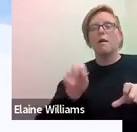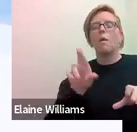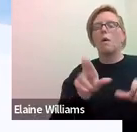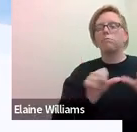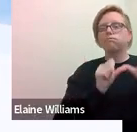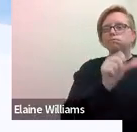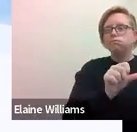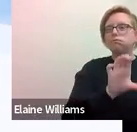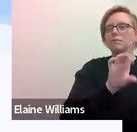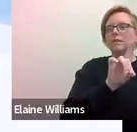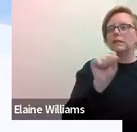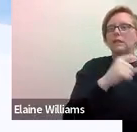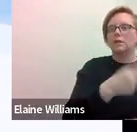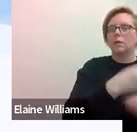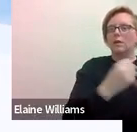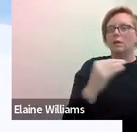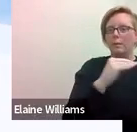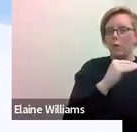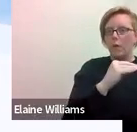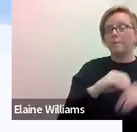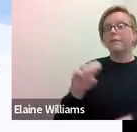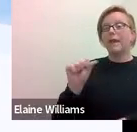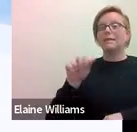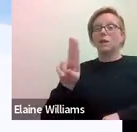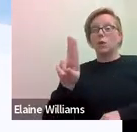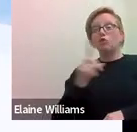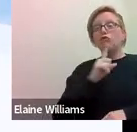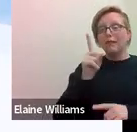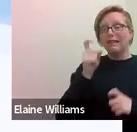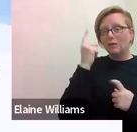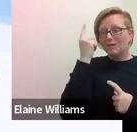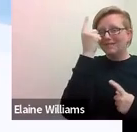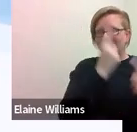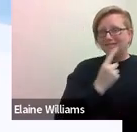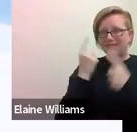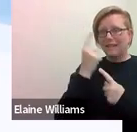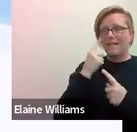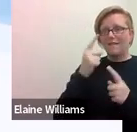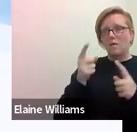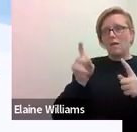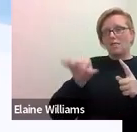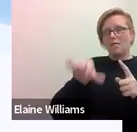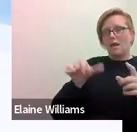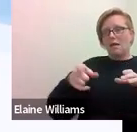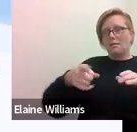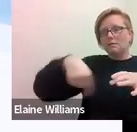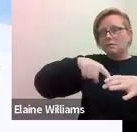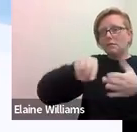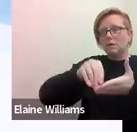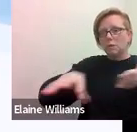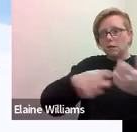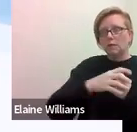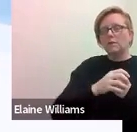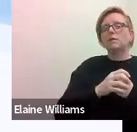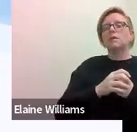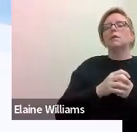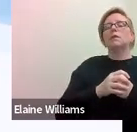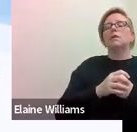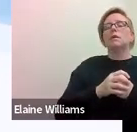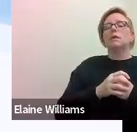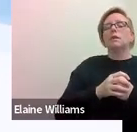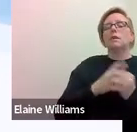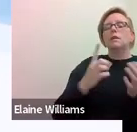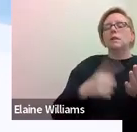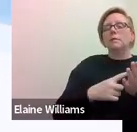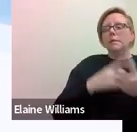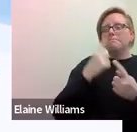would encourage SAUs to really think about for those 676 children. Sometimes there's some thoughts around what would be best.